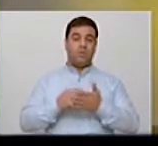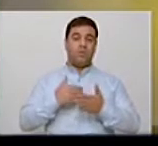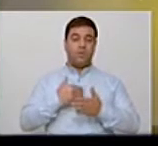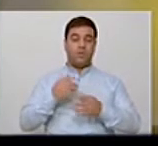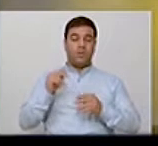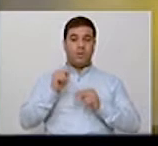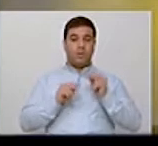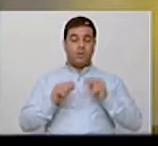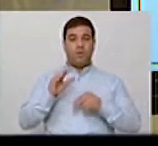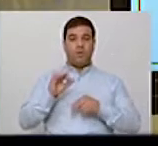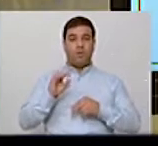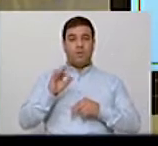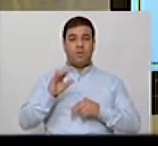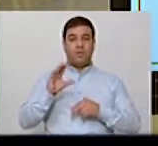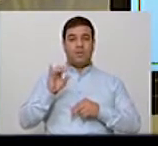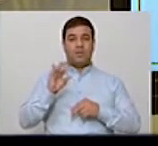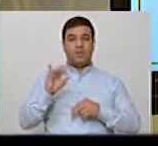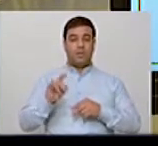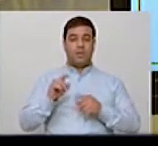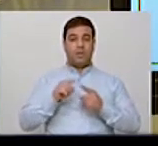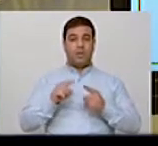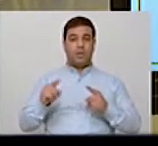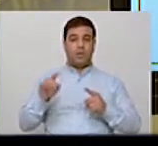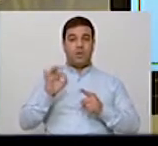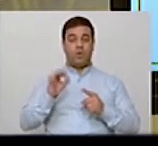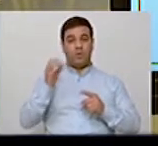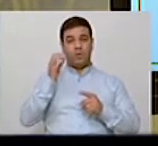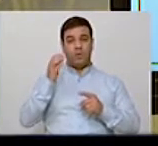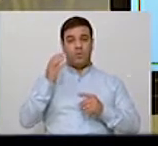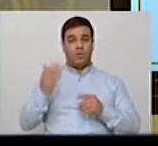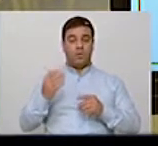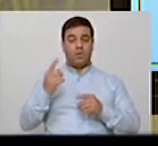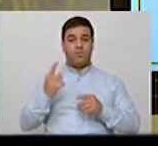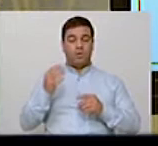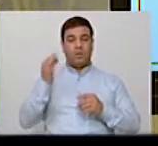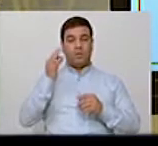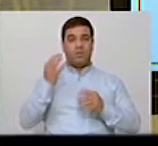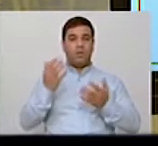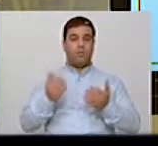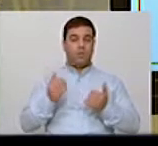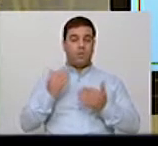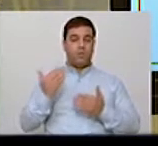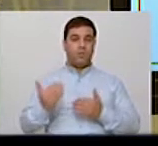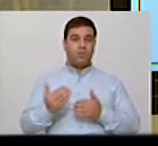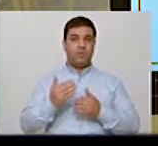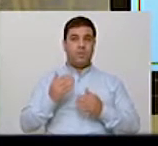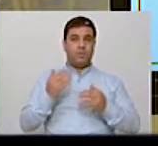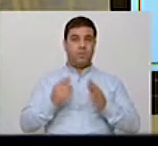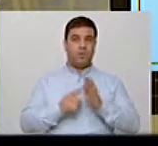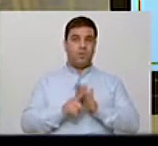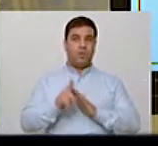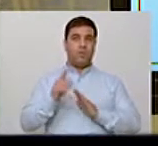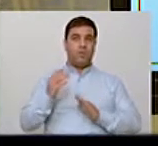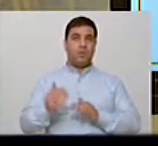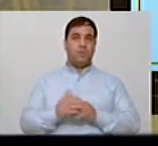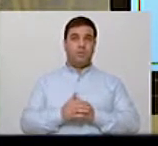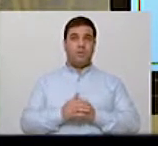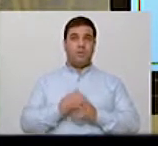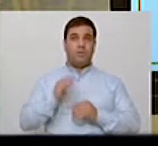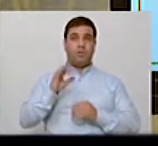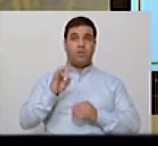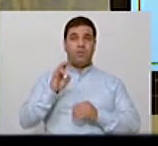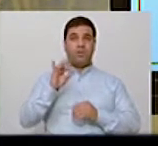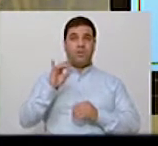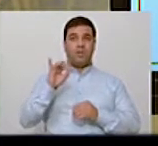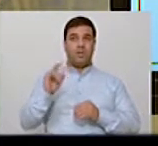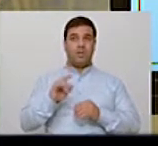darsimizni fotosintez jarayoni haqidagi bilimlarni bir eslab, mustahkamlab olishdan boshlaymiz.